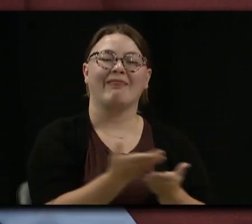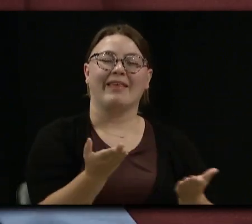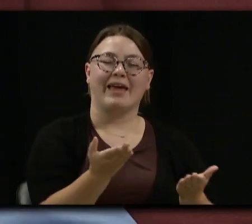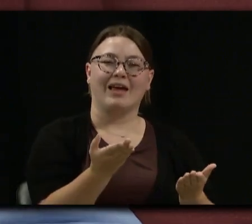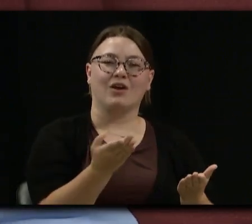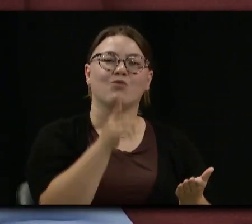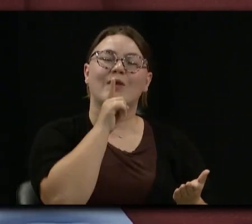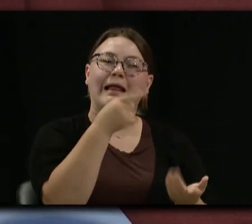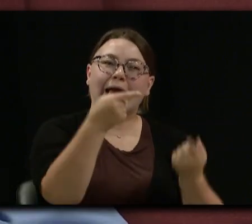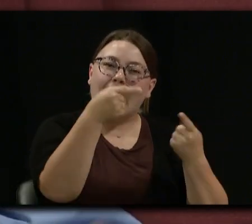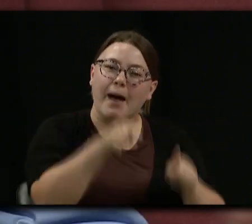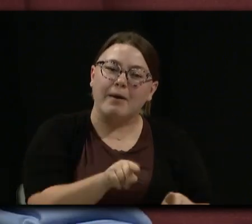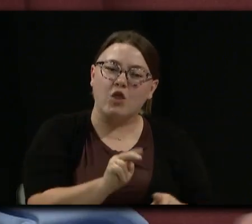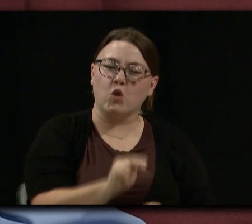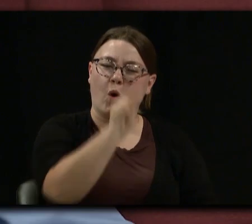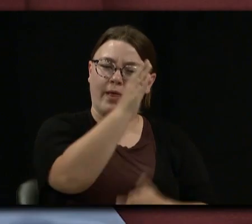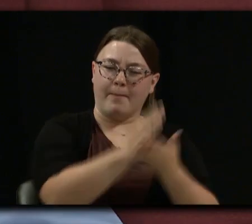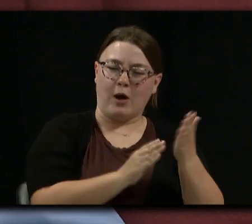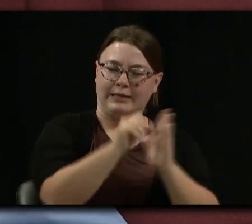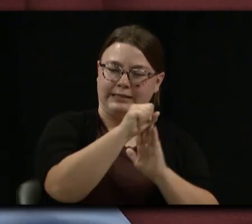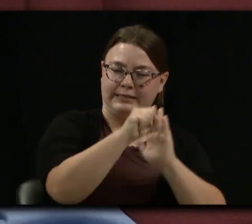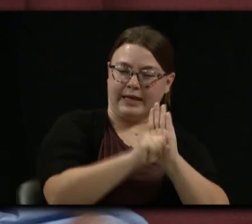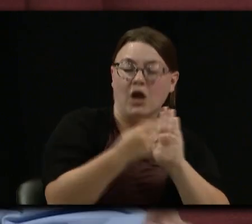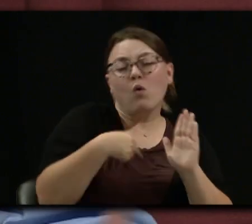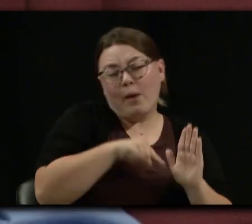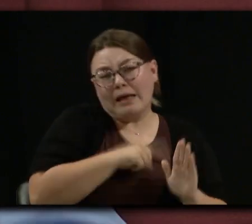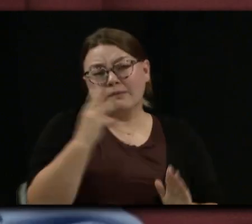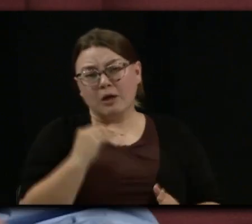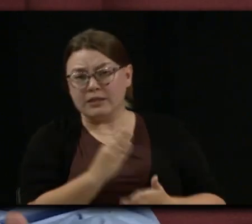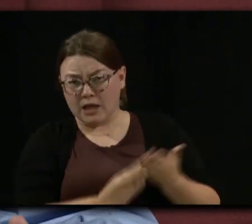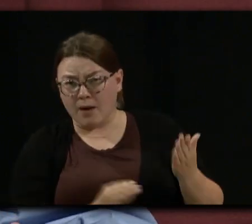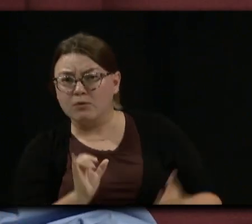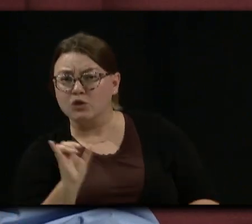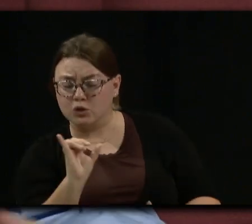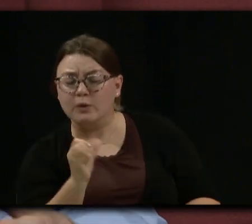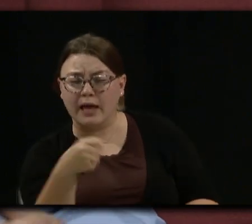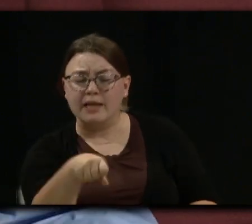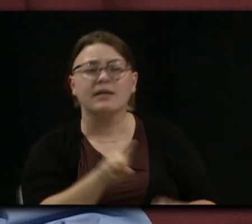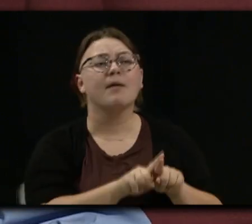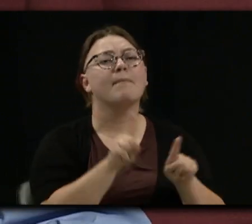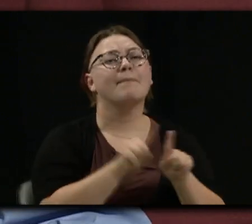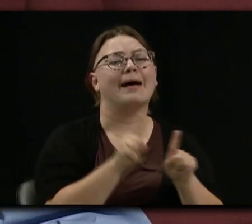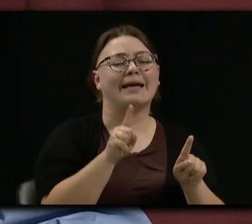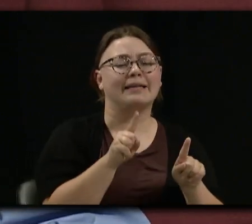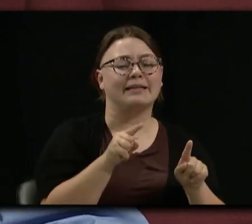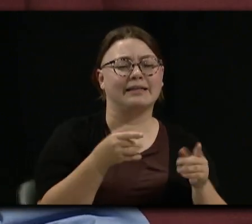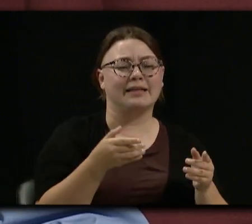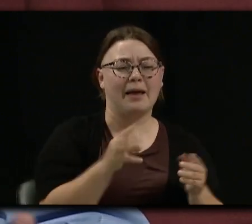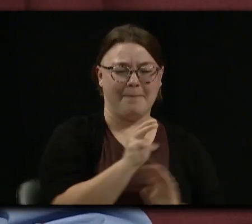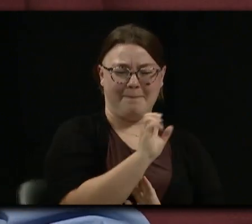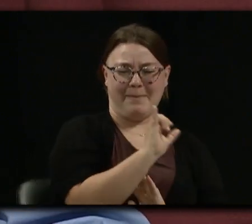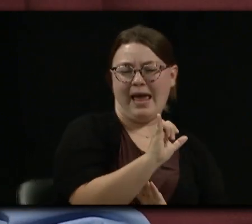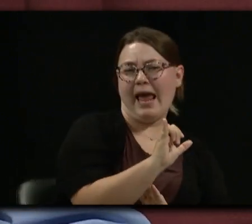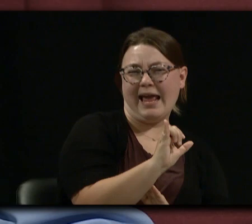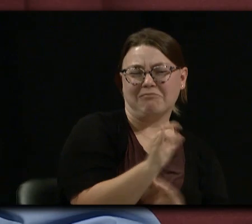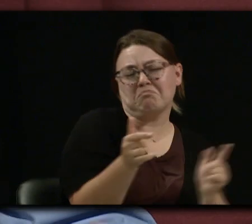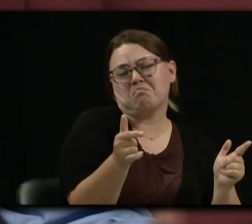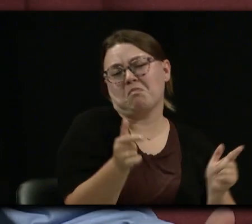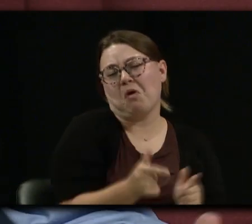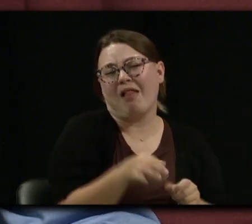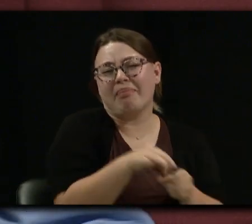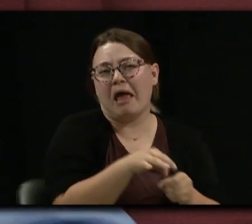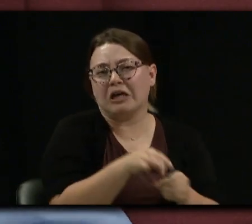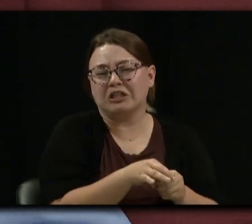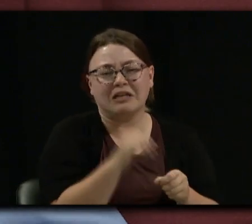part of the state, although we did have a number of them. We didn't see too many in May because it was a smaller election, of